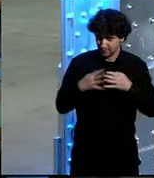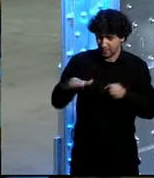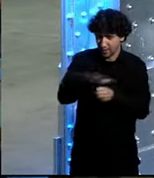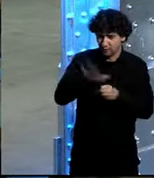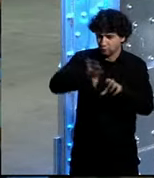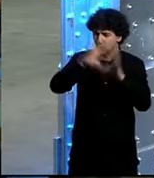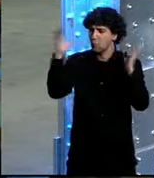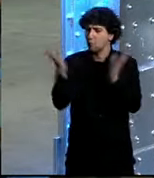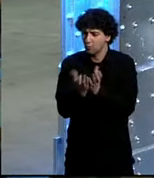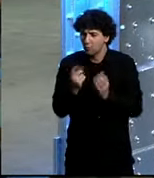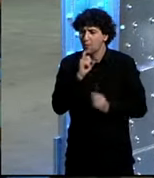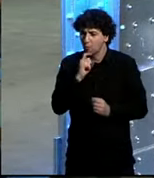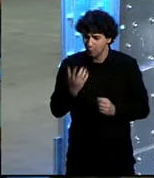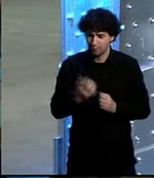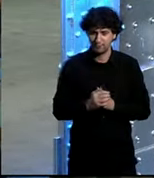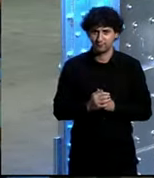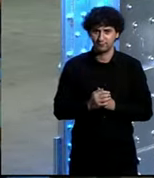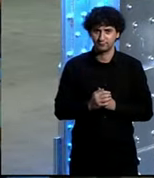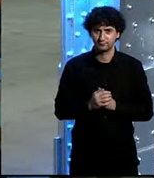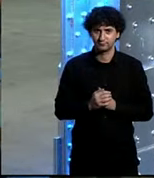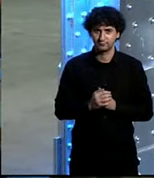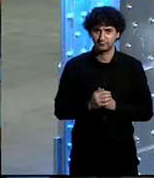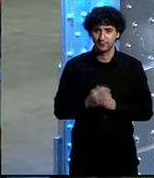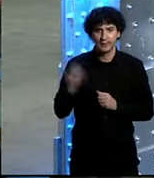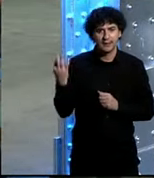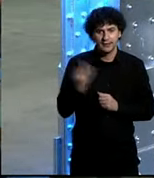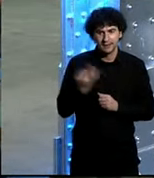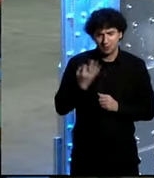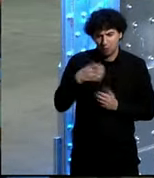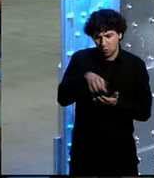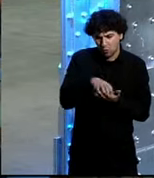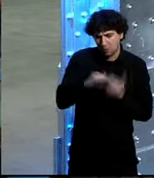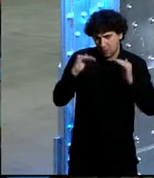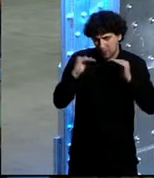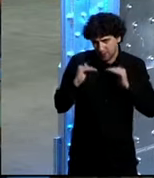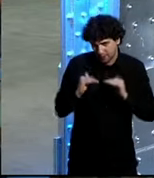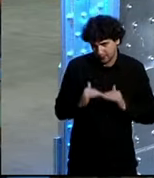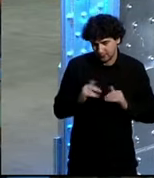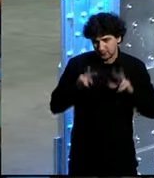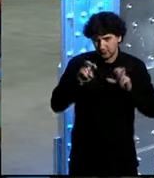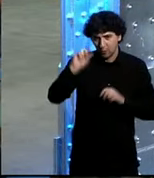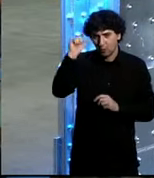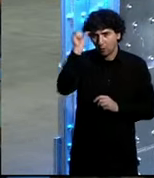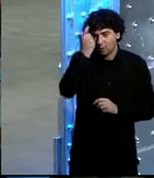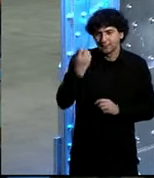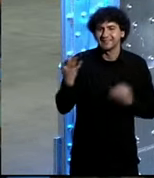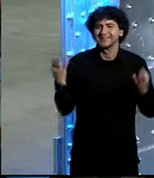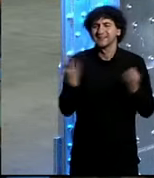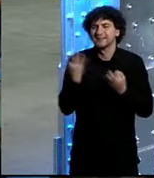So regarding the transmedia at a global level, I think that we still have some doubts